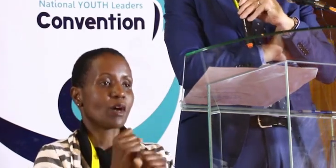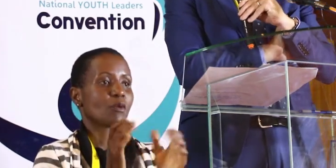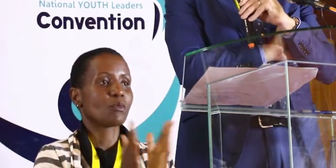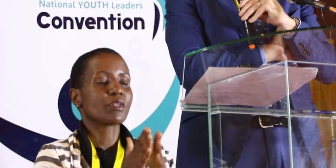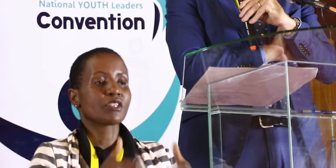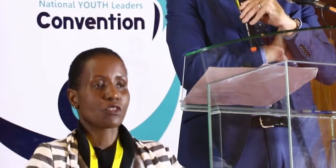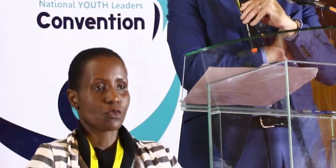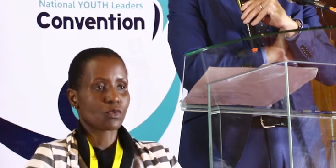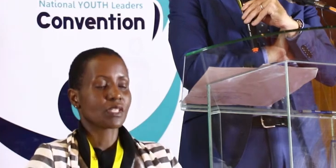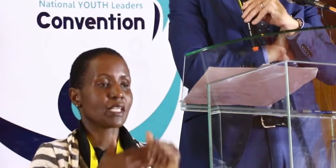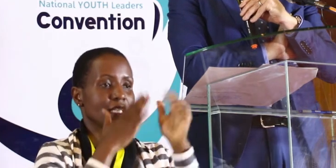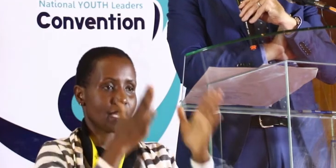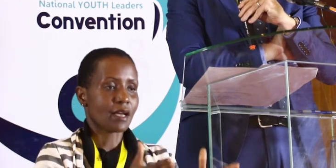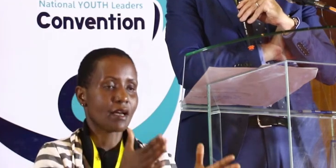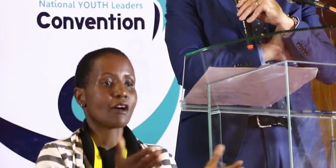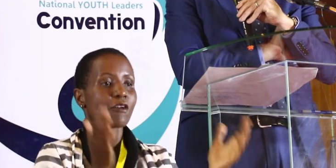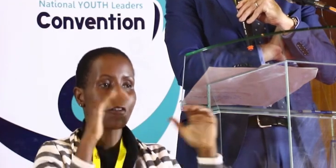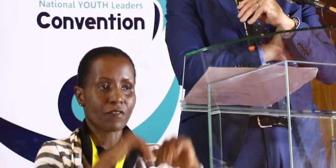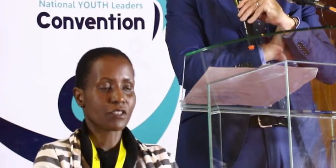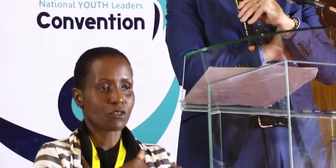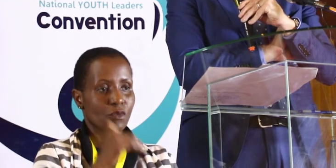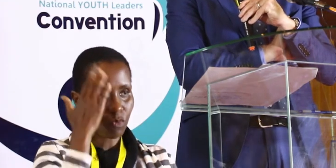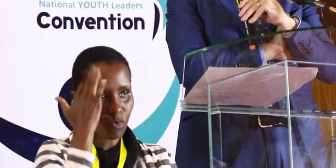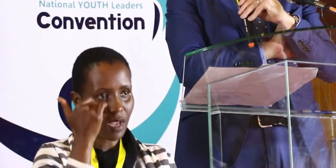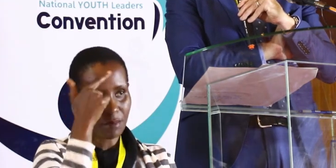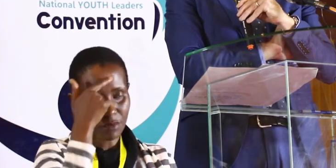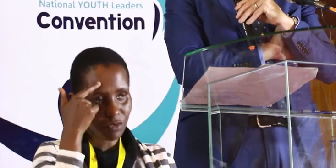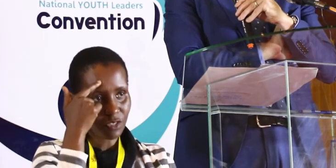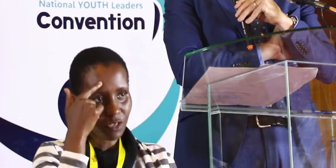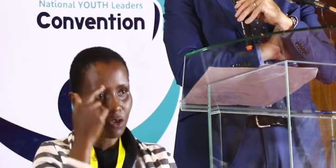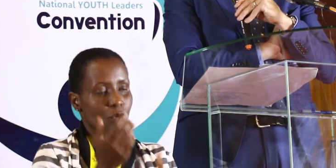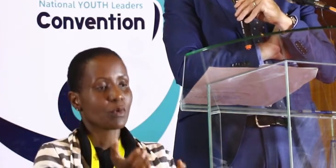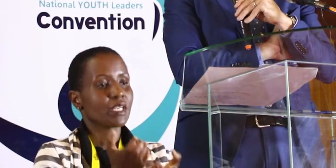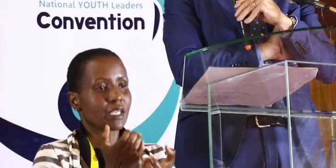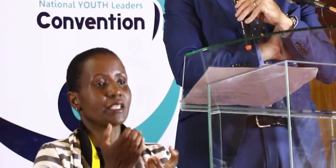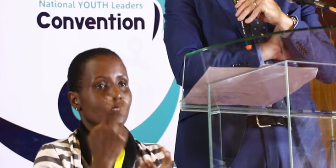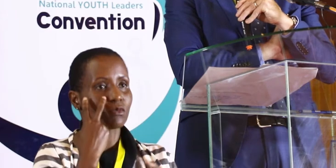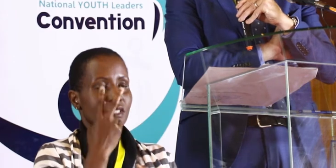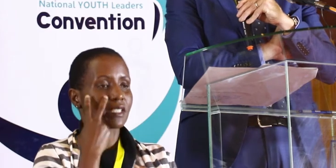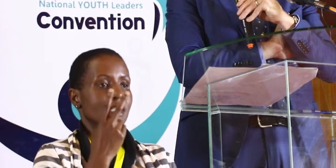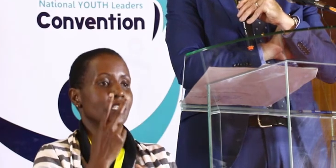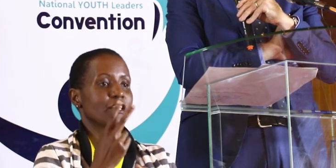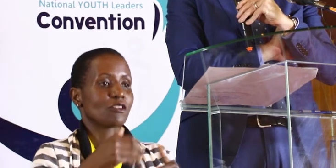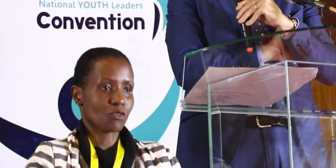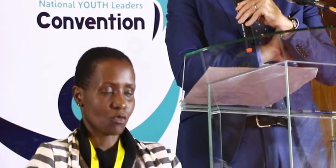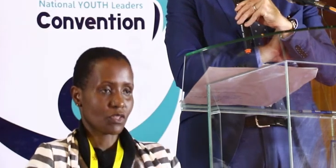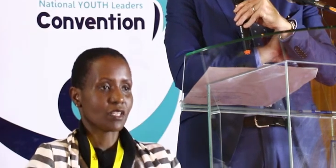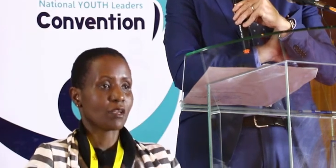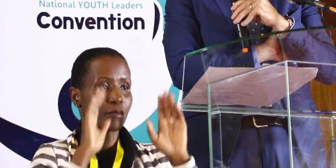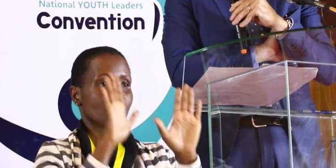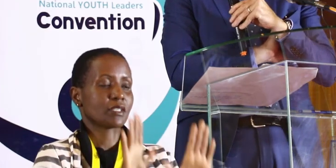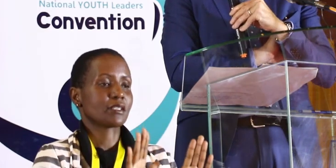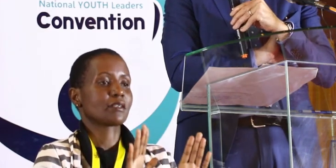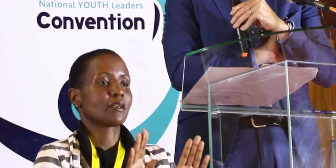the Youth Leader Convention precisely because of that. We need to realize the SDG at the county